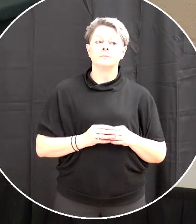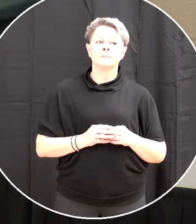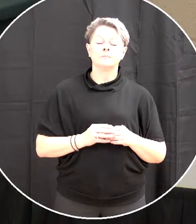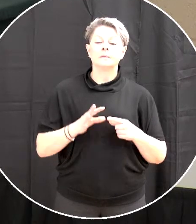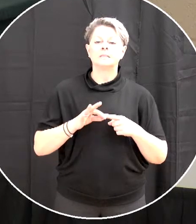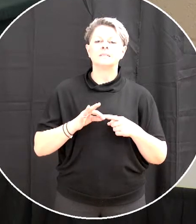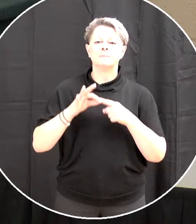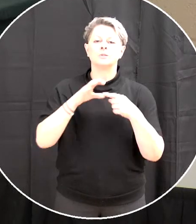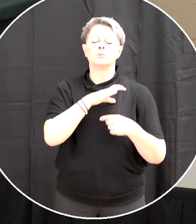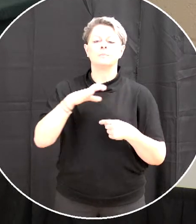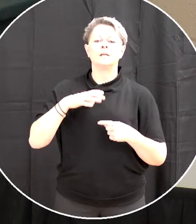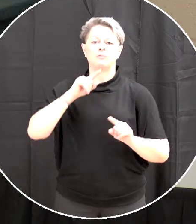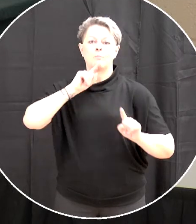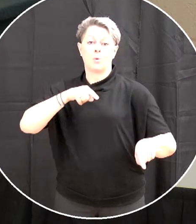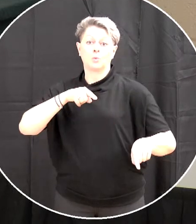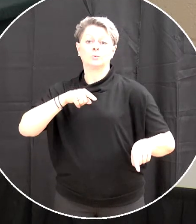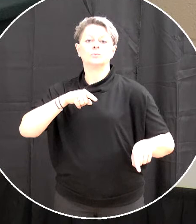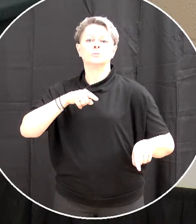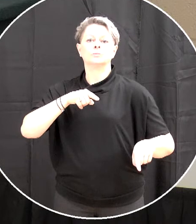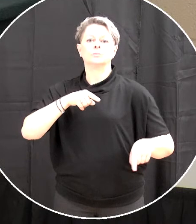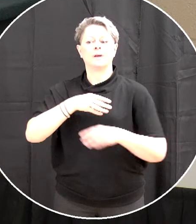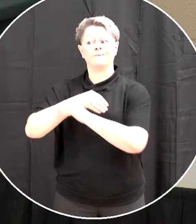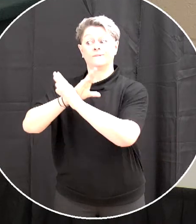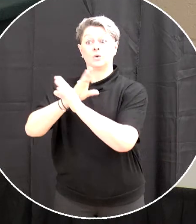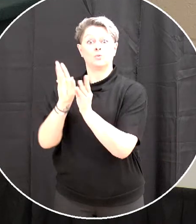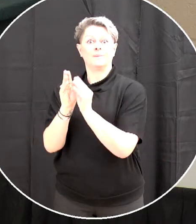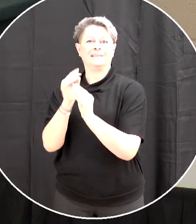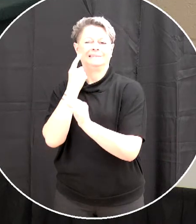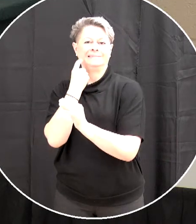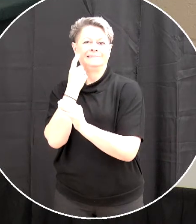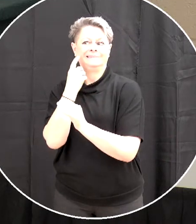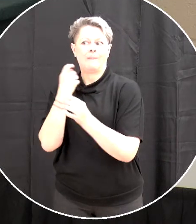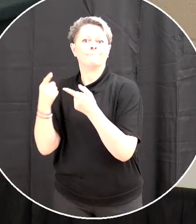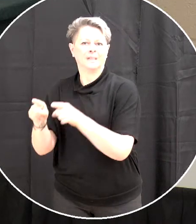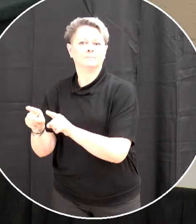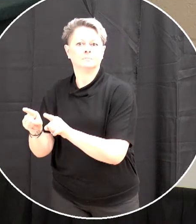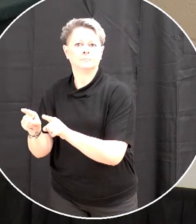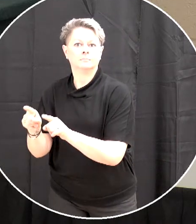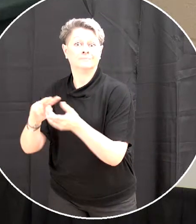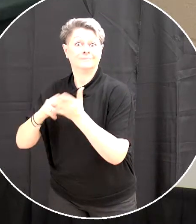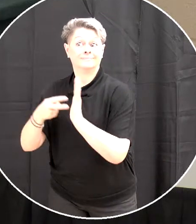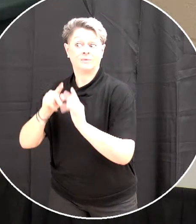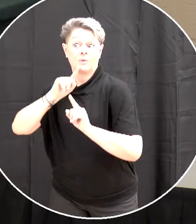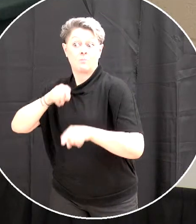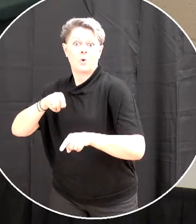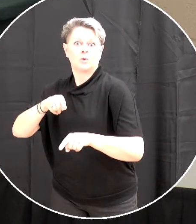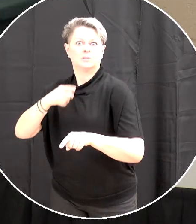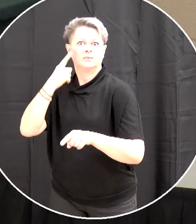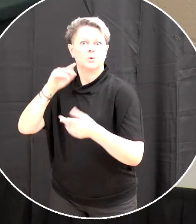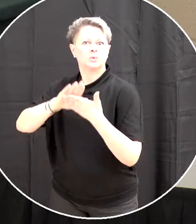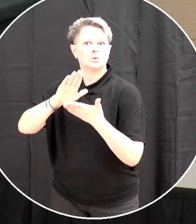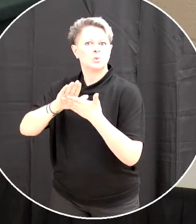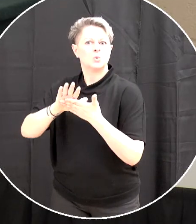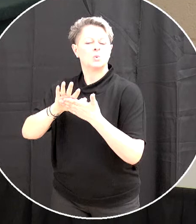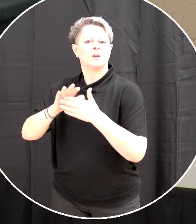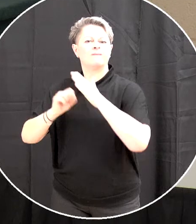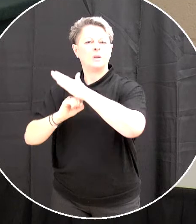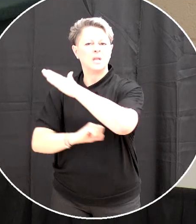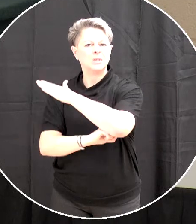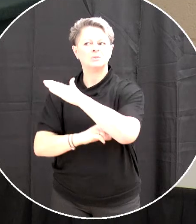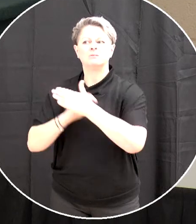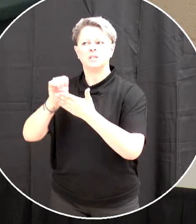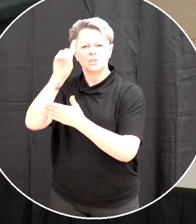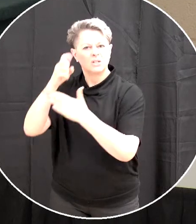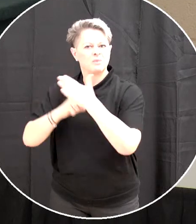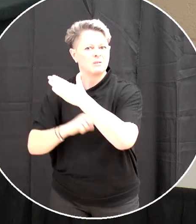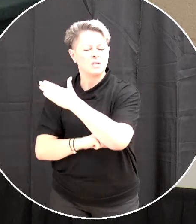specialist committee reports, obviously with our virtual meeting just recently, and there's no reports on school foundation, education